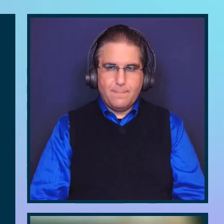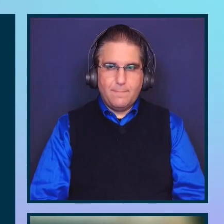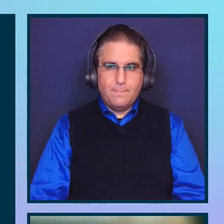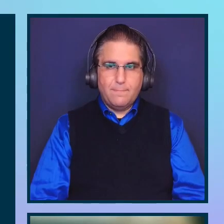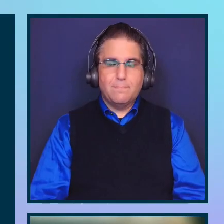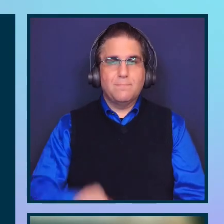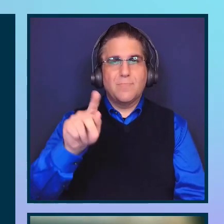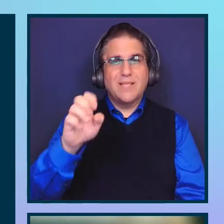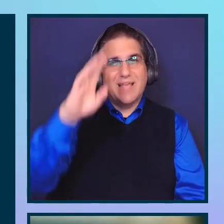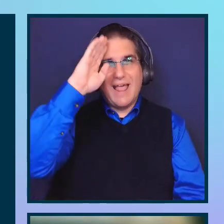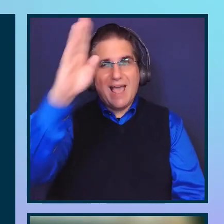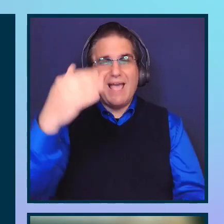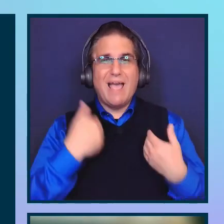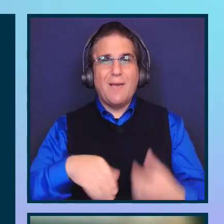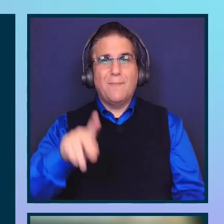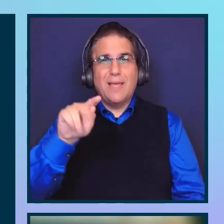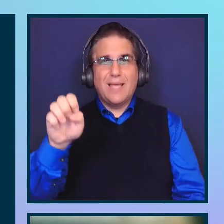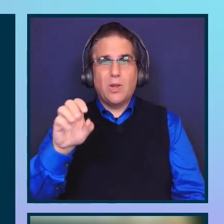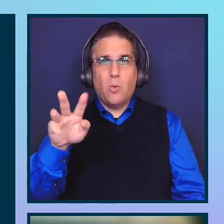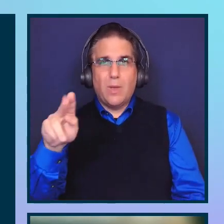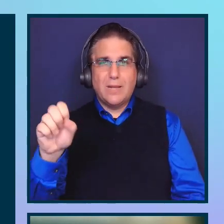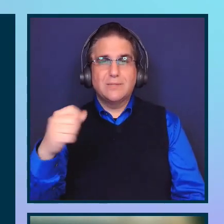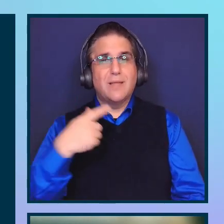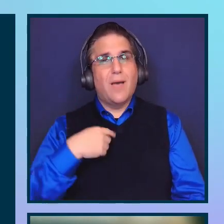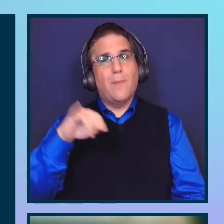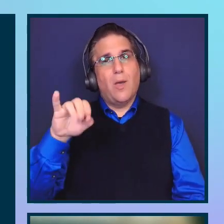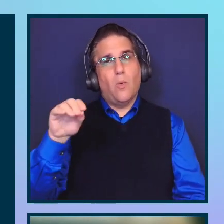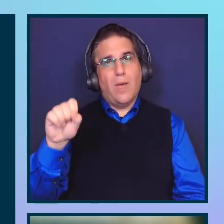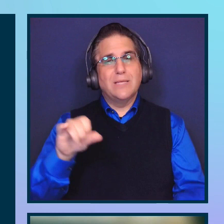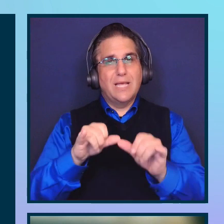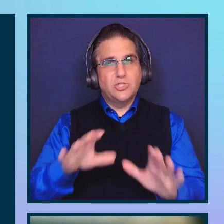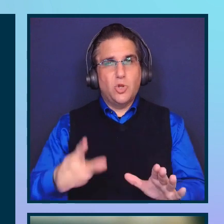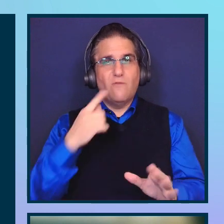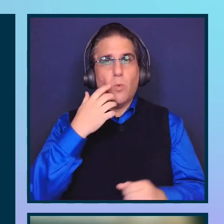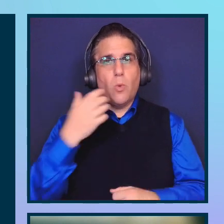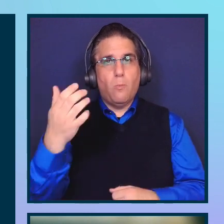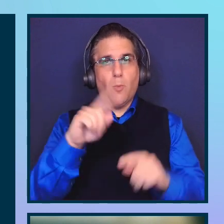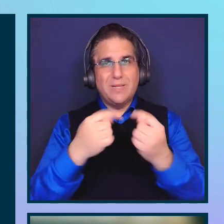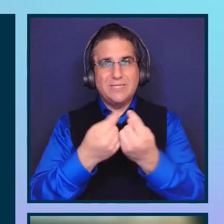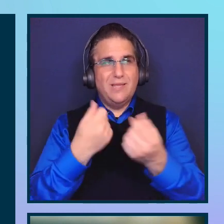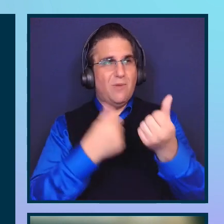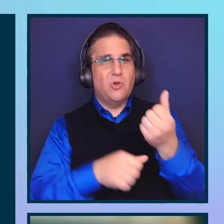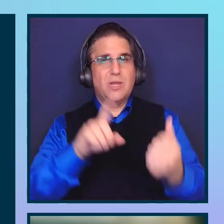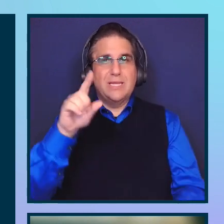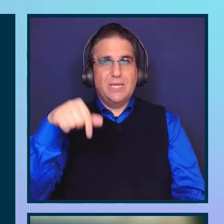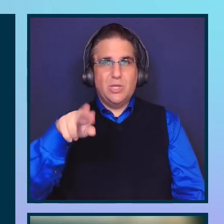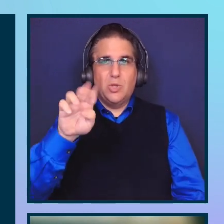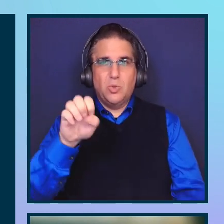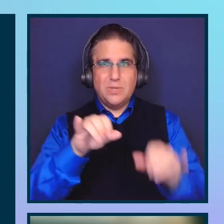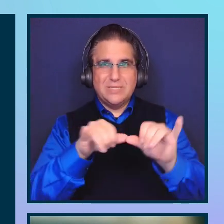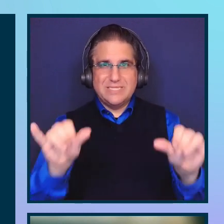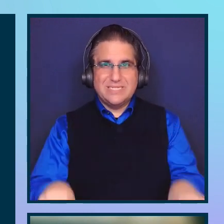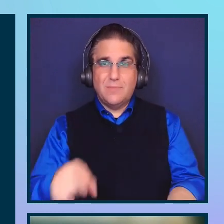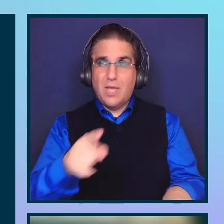Hi, I'm Kate Owens. I am an iOS engineer on the mobile team at Deque Systems, and you are